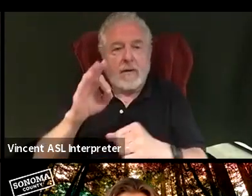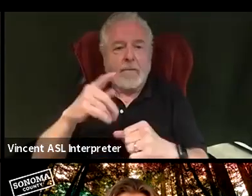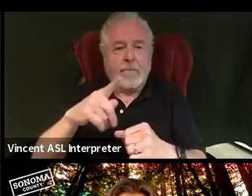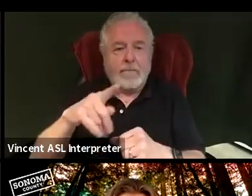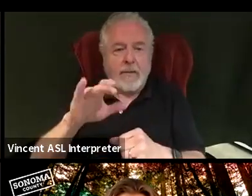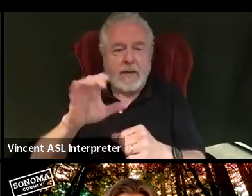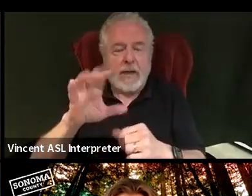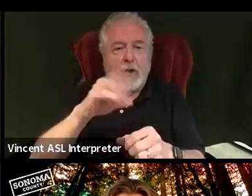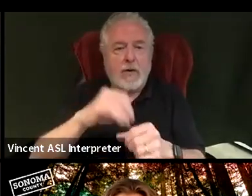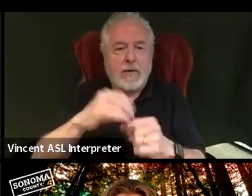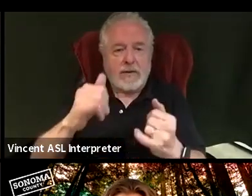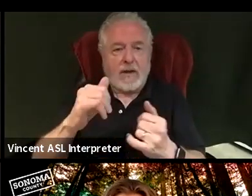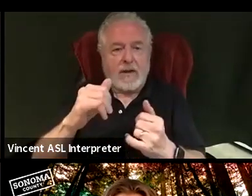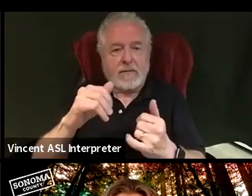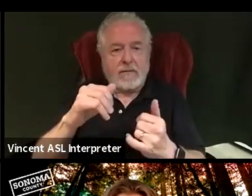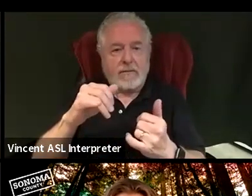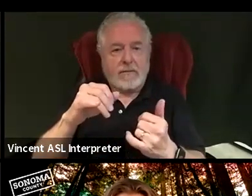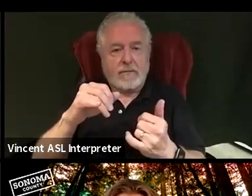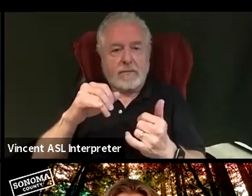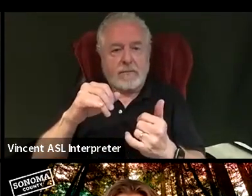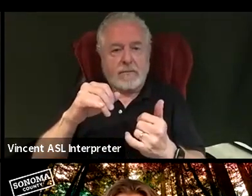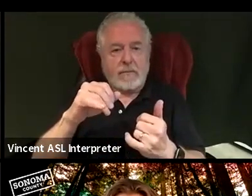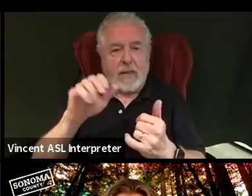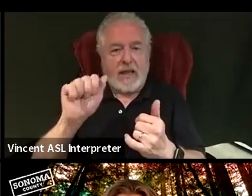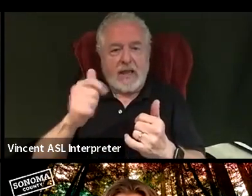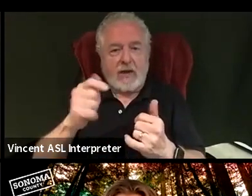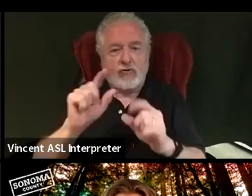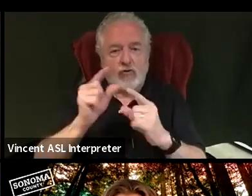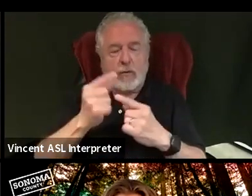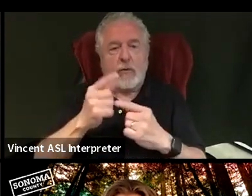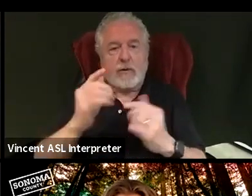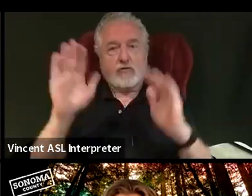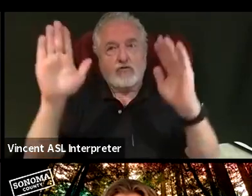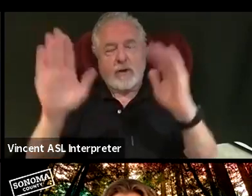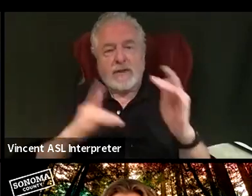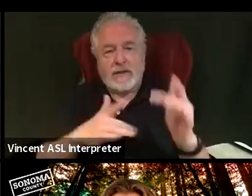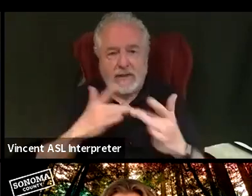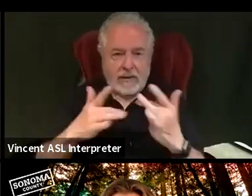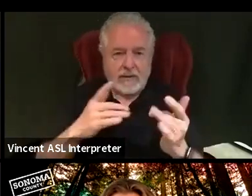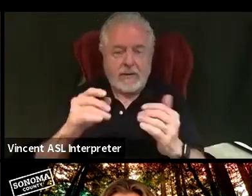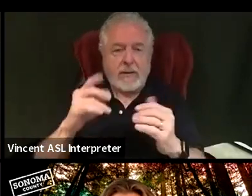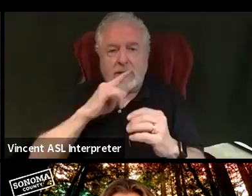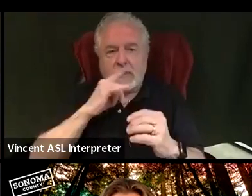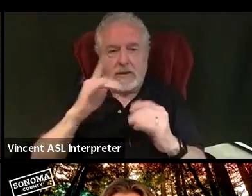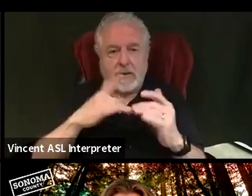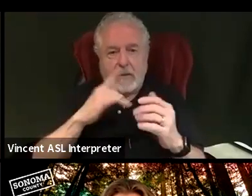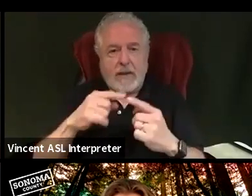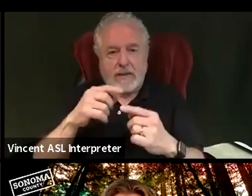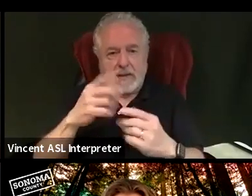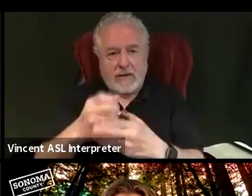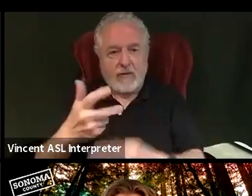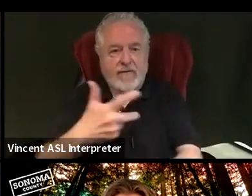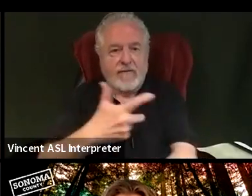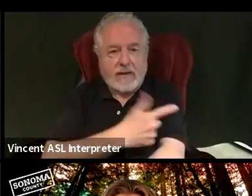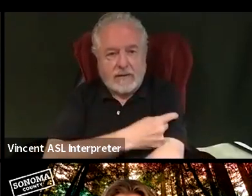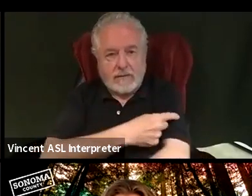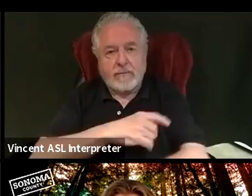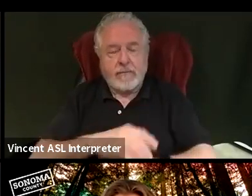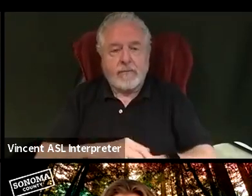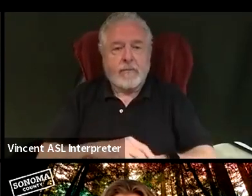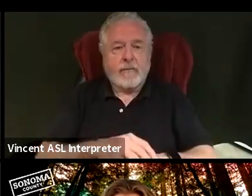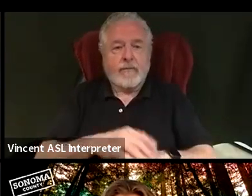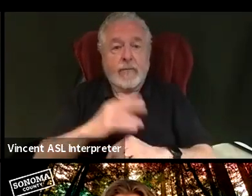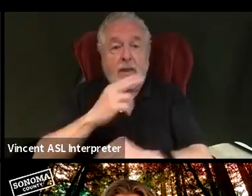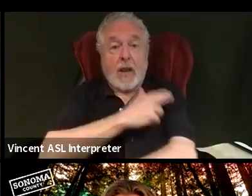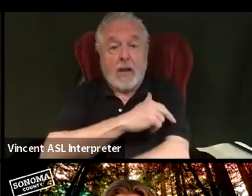public, including now the 12 and up age group, which has been really great and exciting. And kids are excited to finally get their vaccines. In